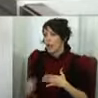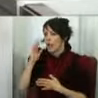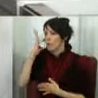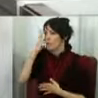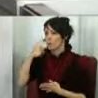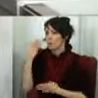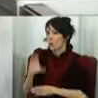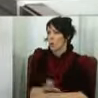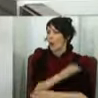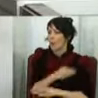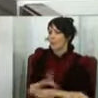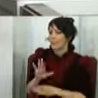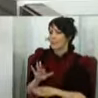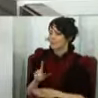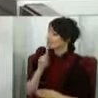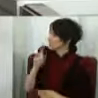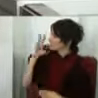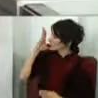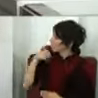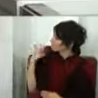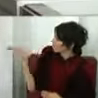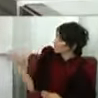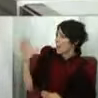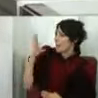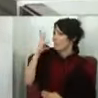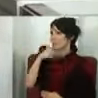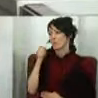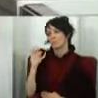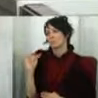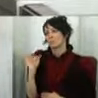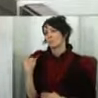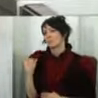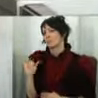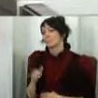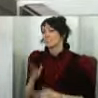that sings so well. Yes. And is beautiful, but sounds lovely too.